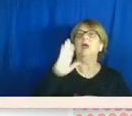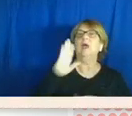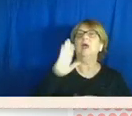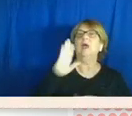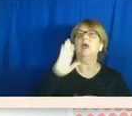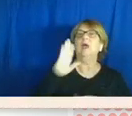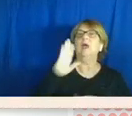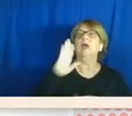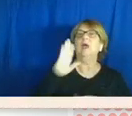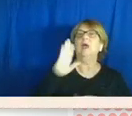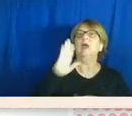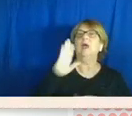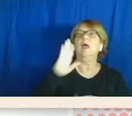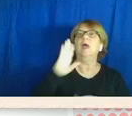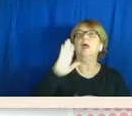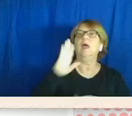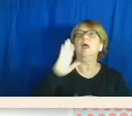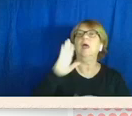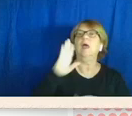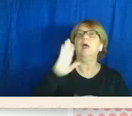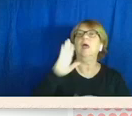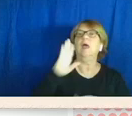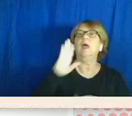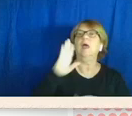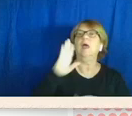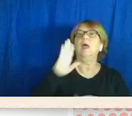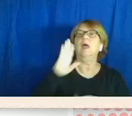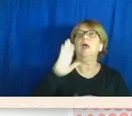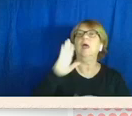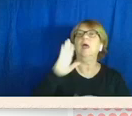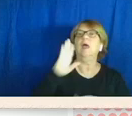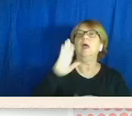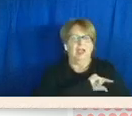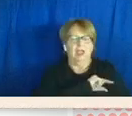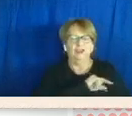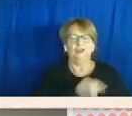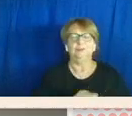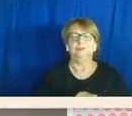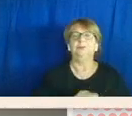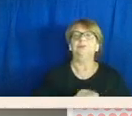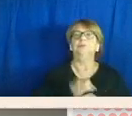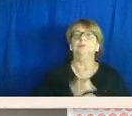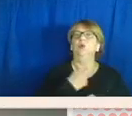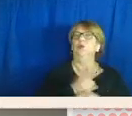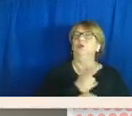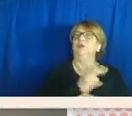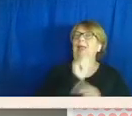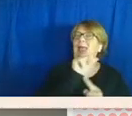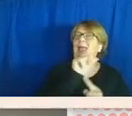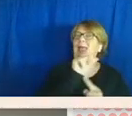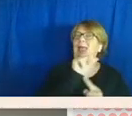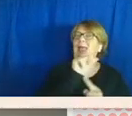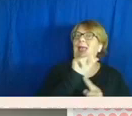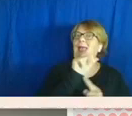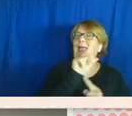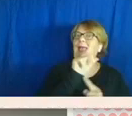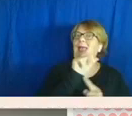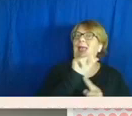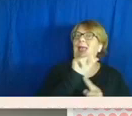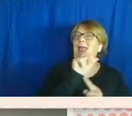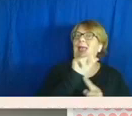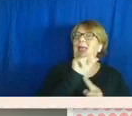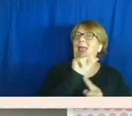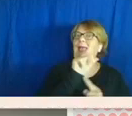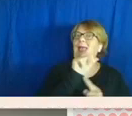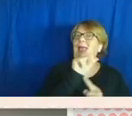notwithstanding their qualifications. We are using ADA to make sure that these folks are